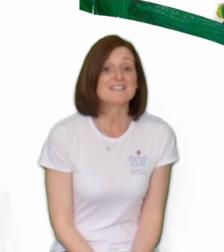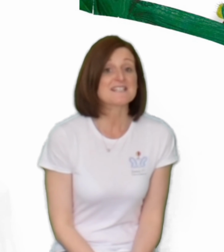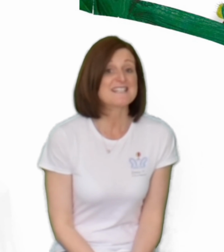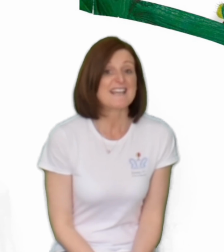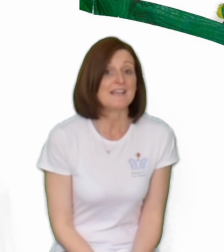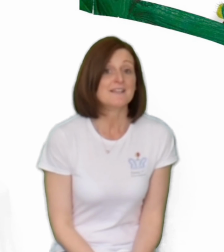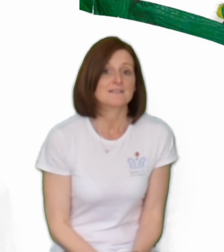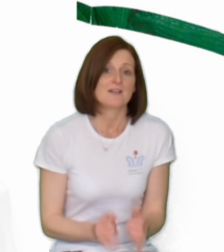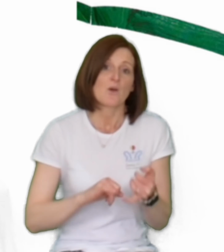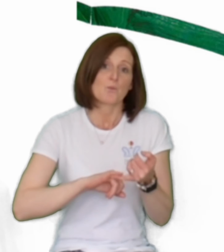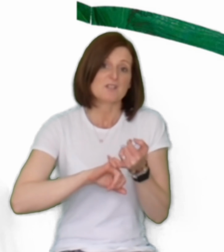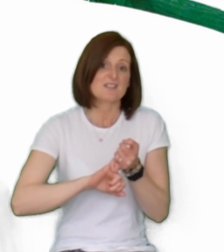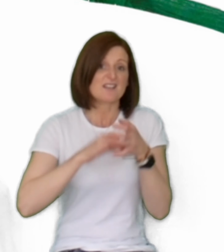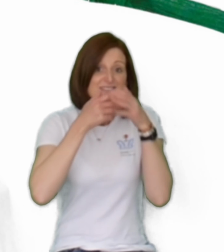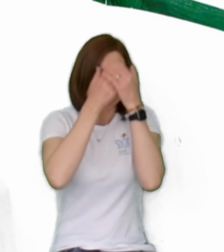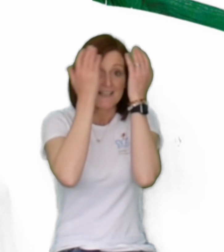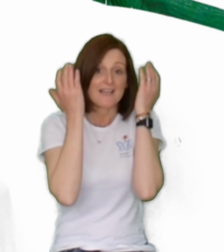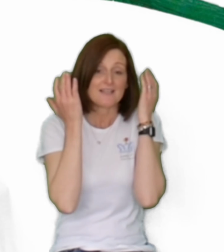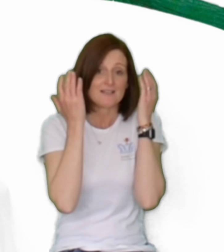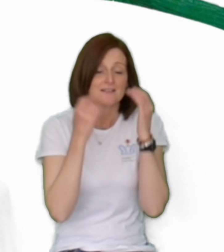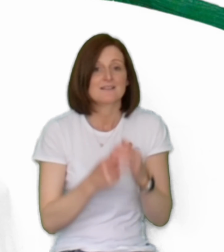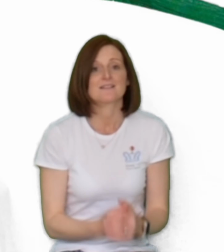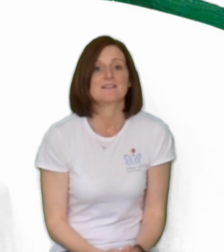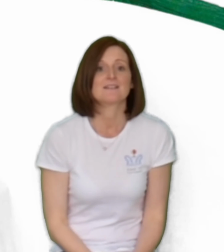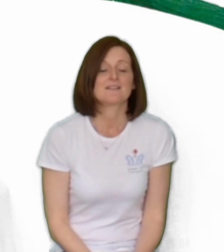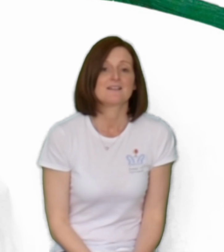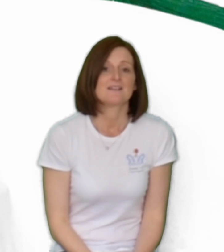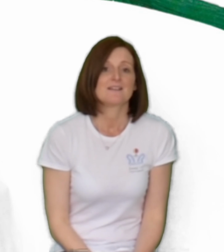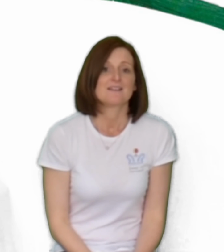The next day was Sunday again.